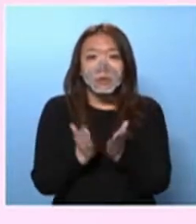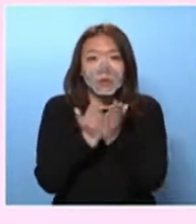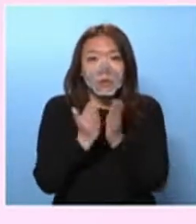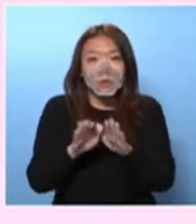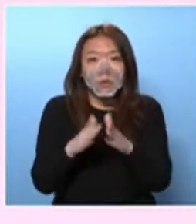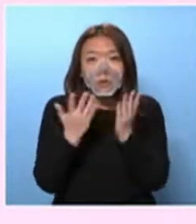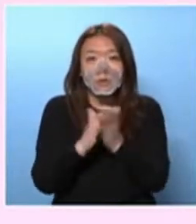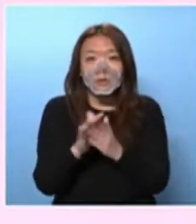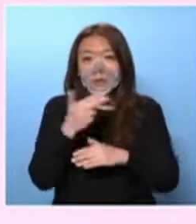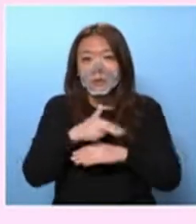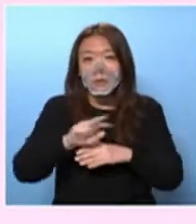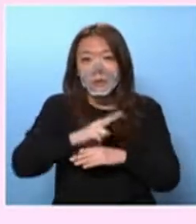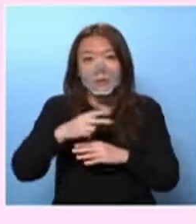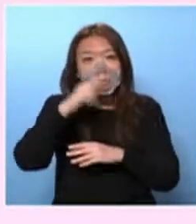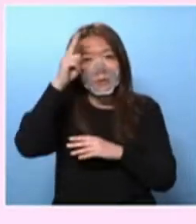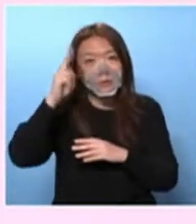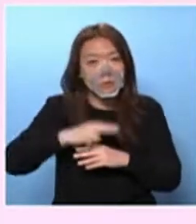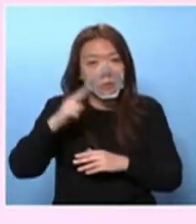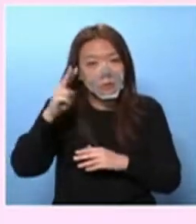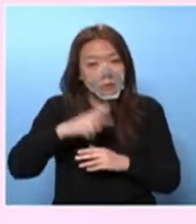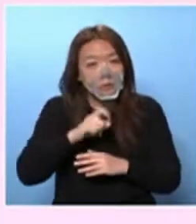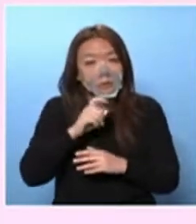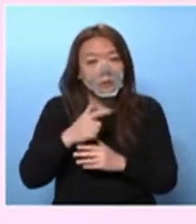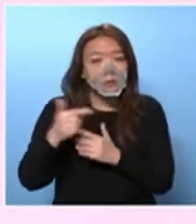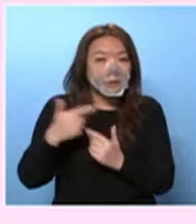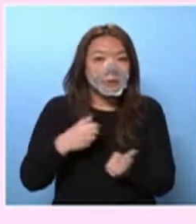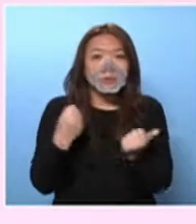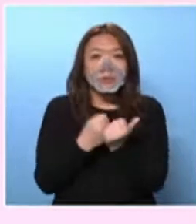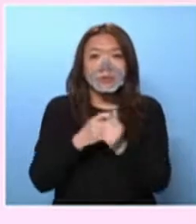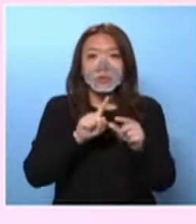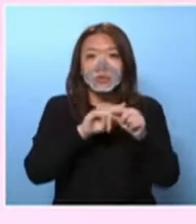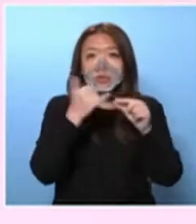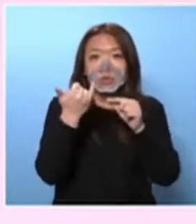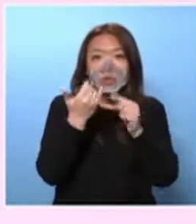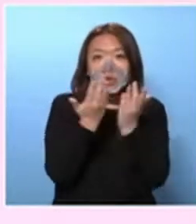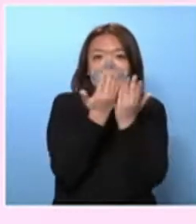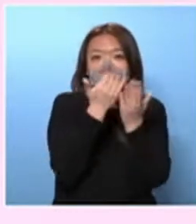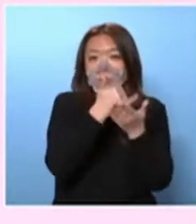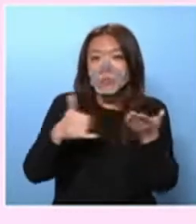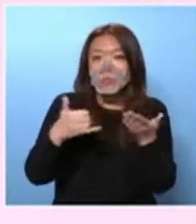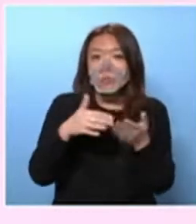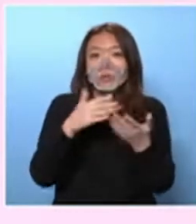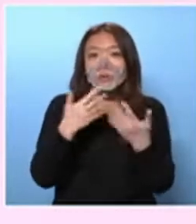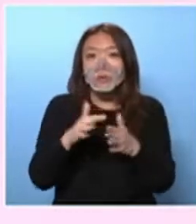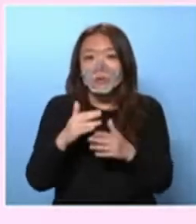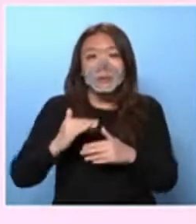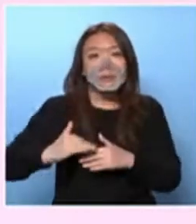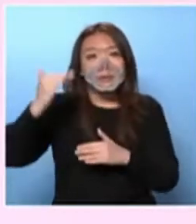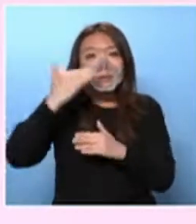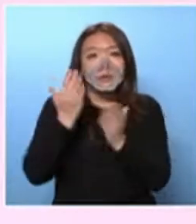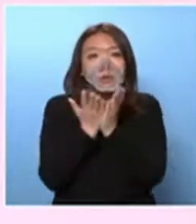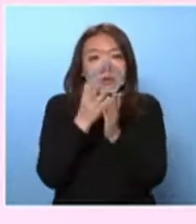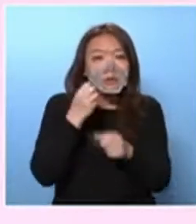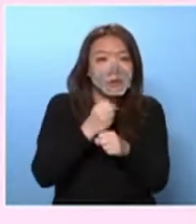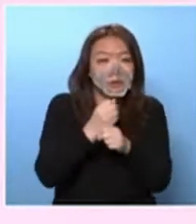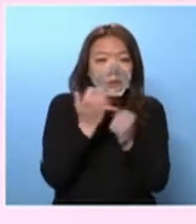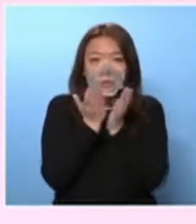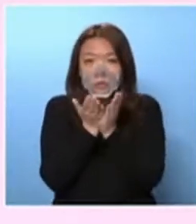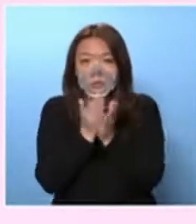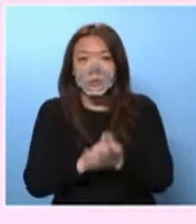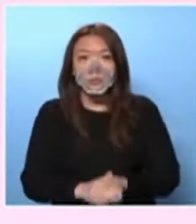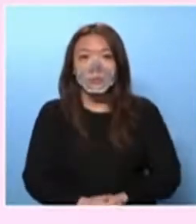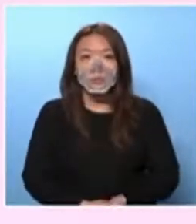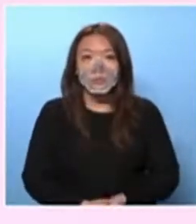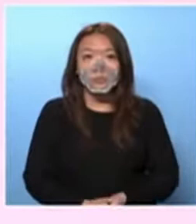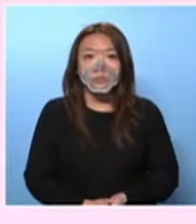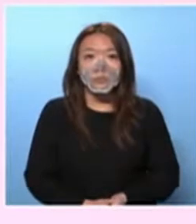from the 2023 to 24 school year to continue supporting secondary 6 school leavers as well as adult learners